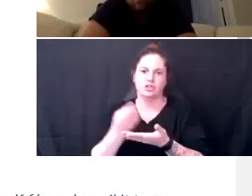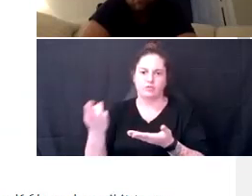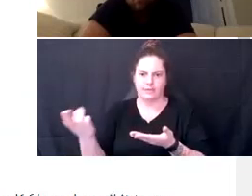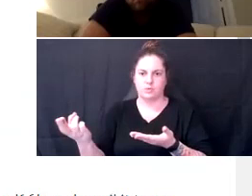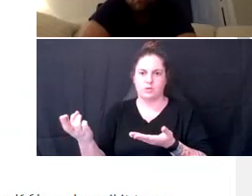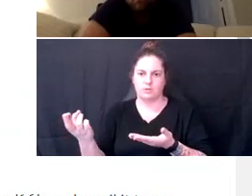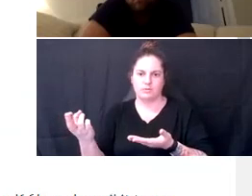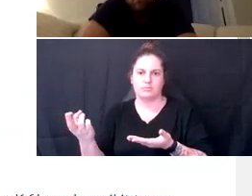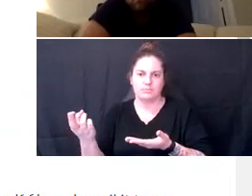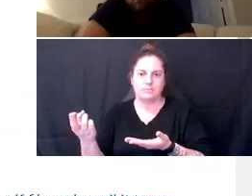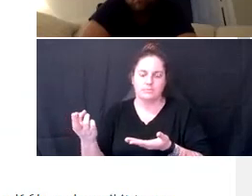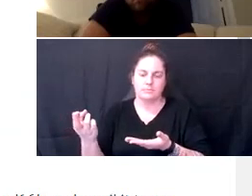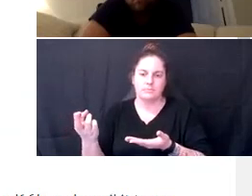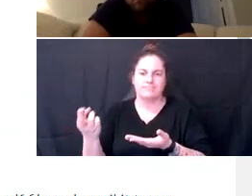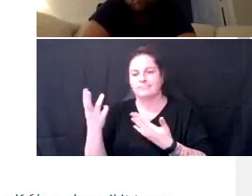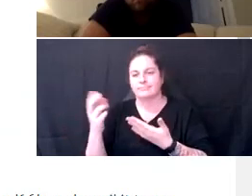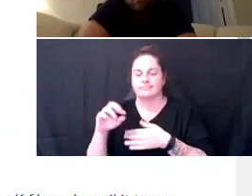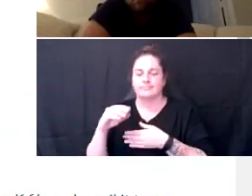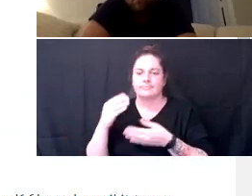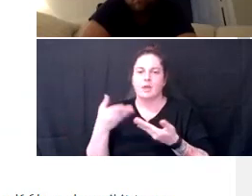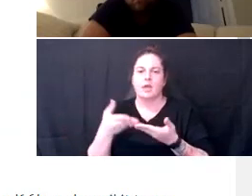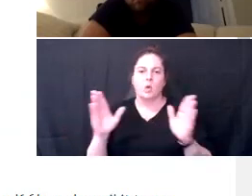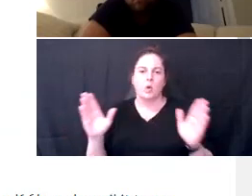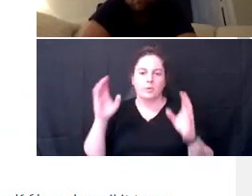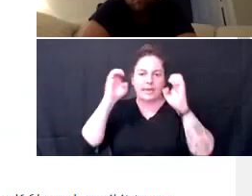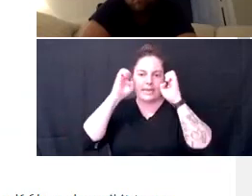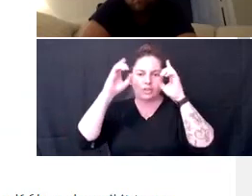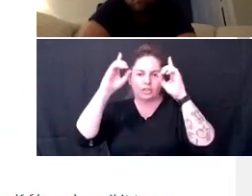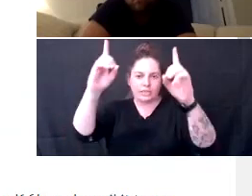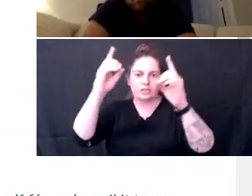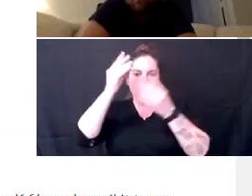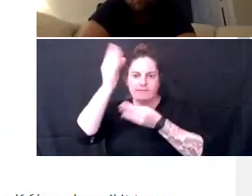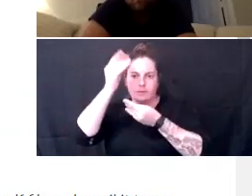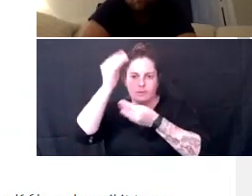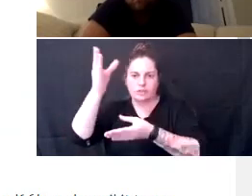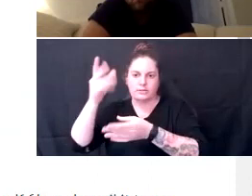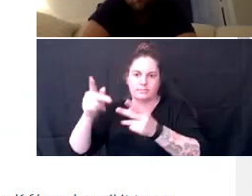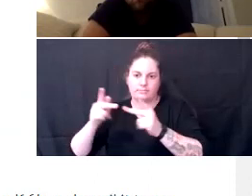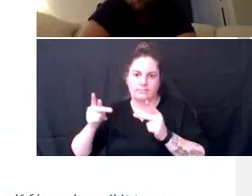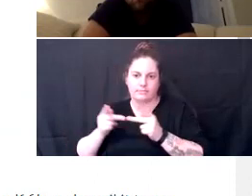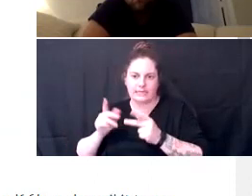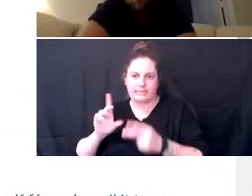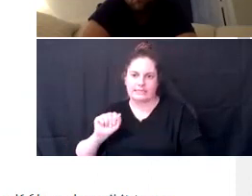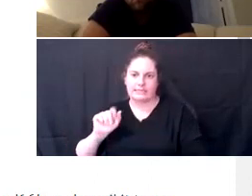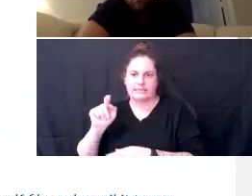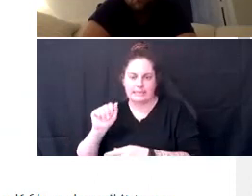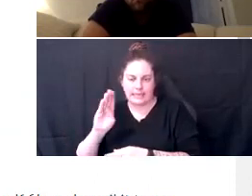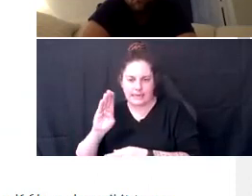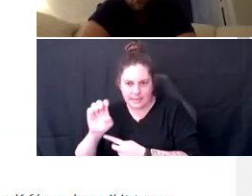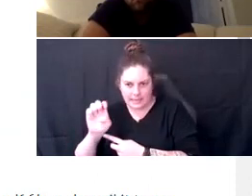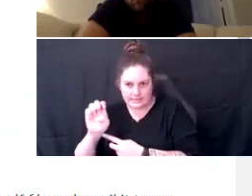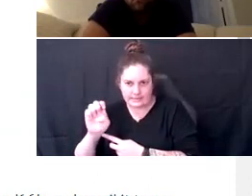education database, okay? And they house open education